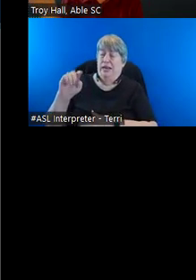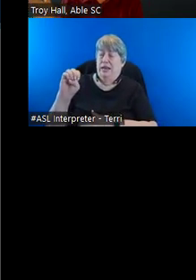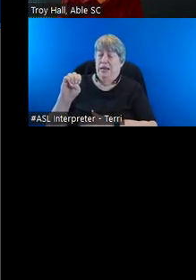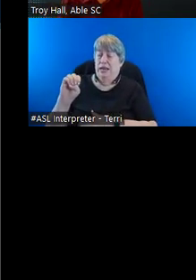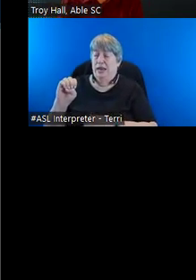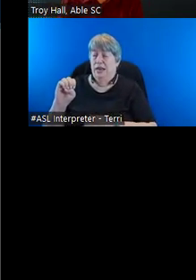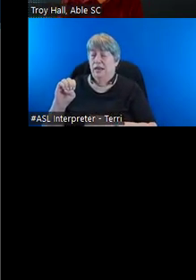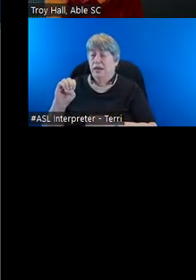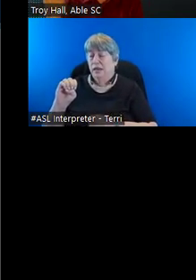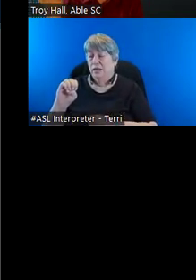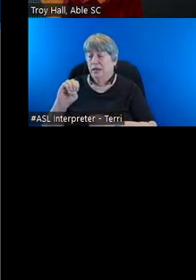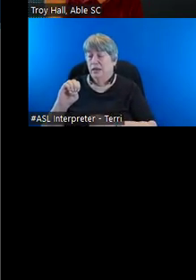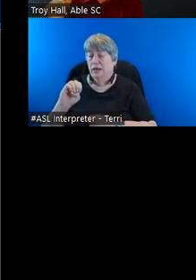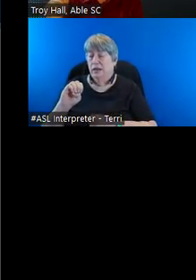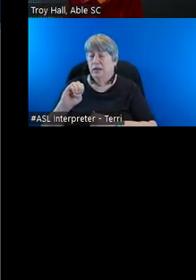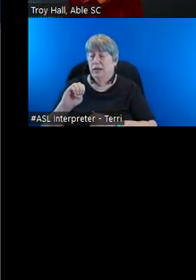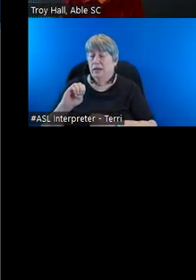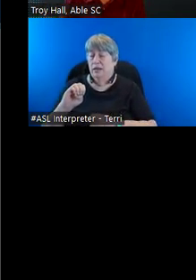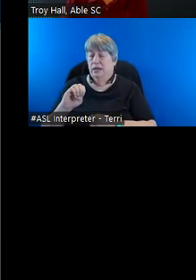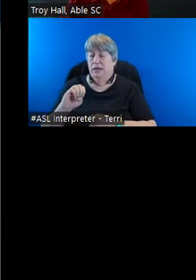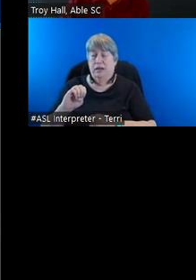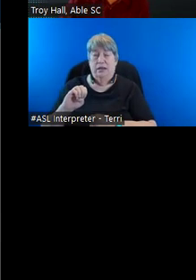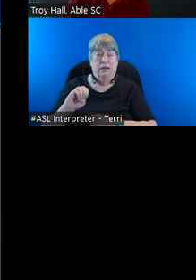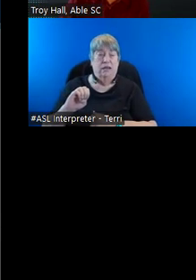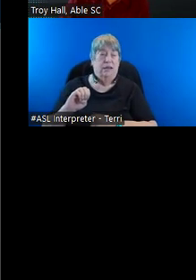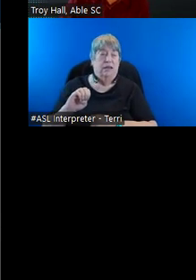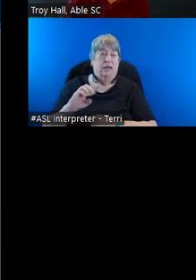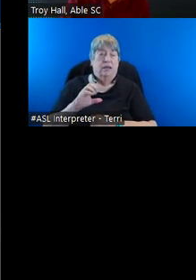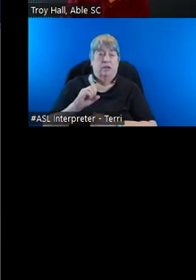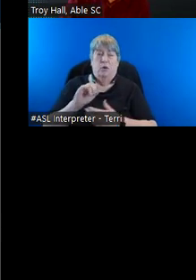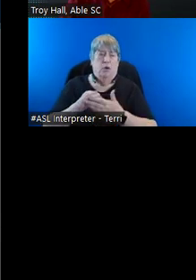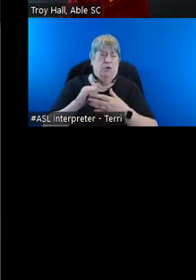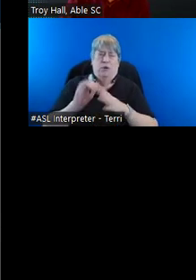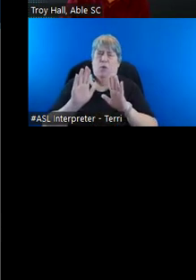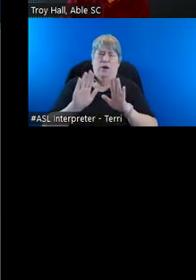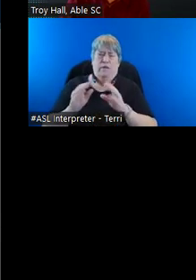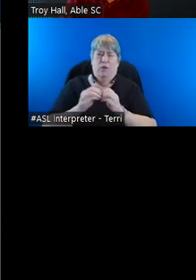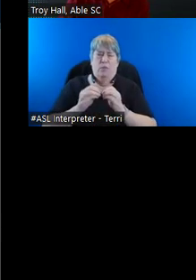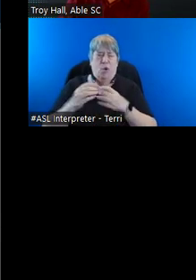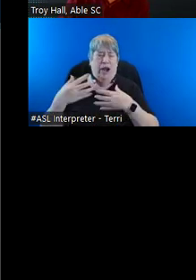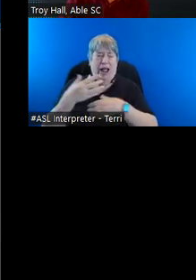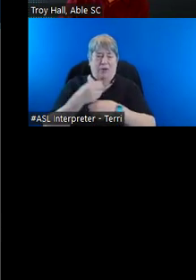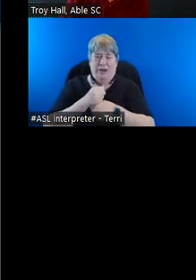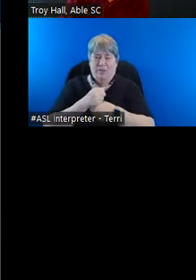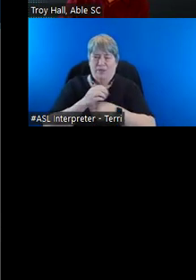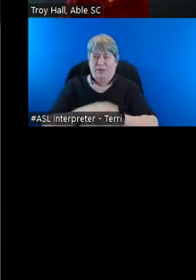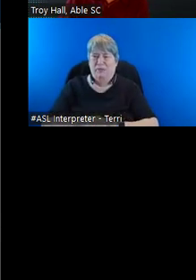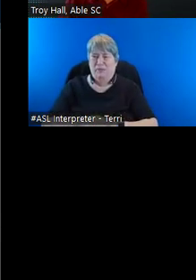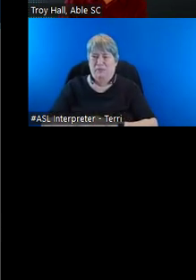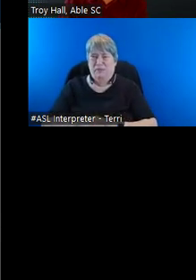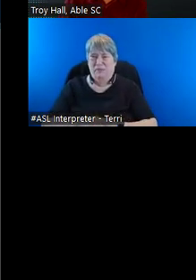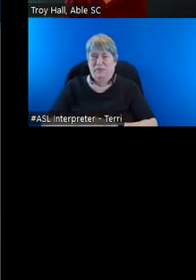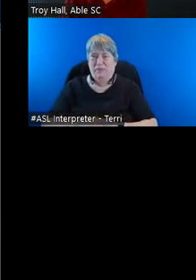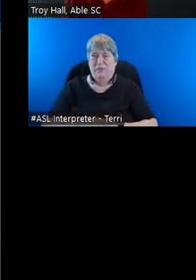because schools and agencies just love our acronyms, just love it. So when we think